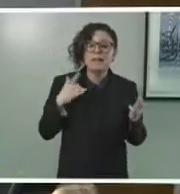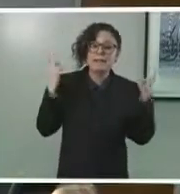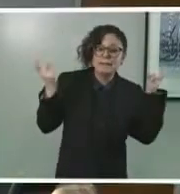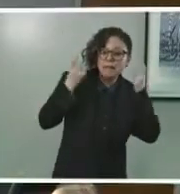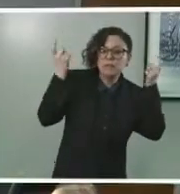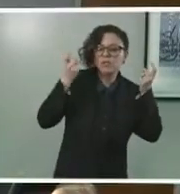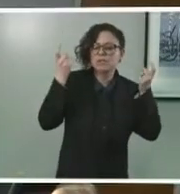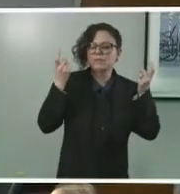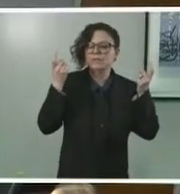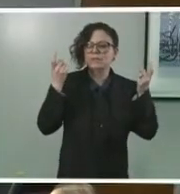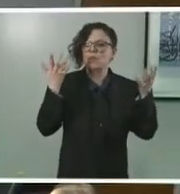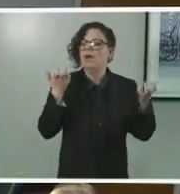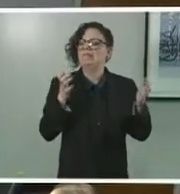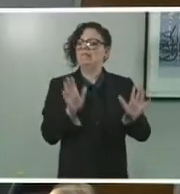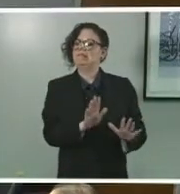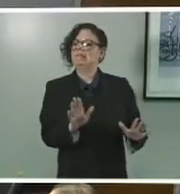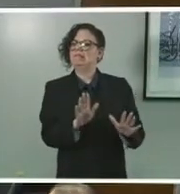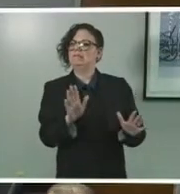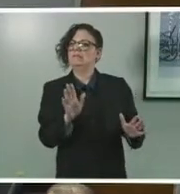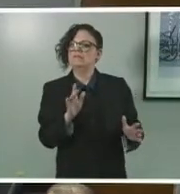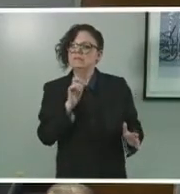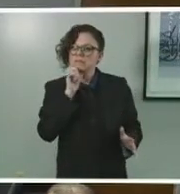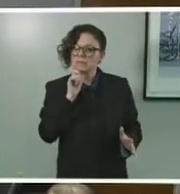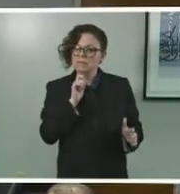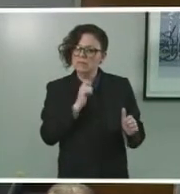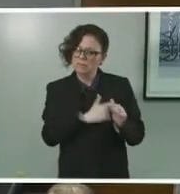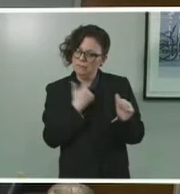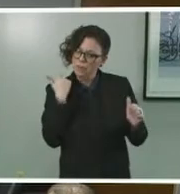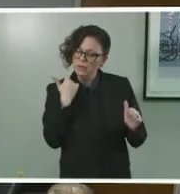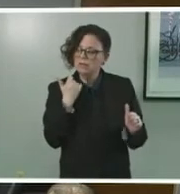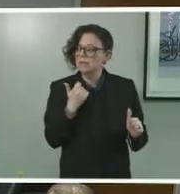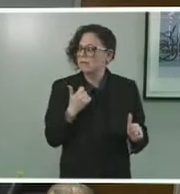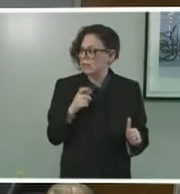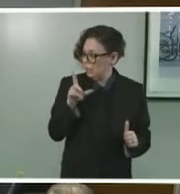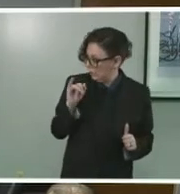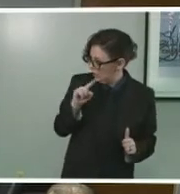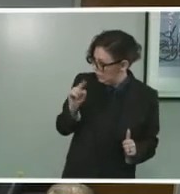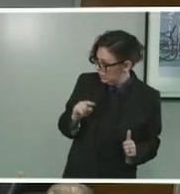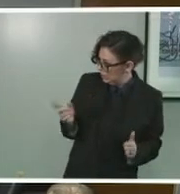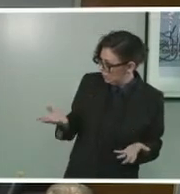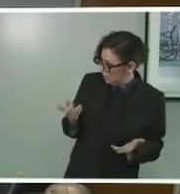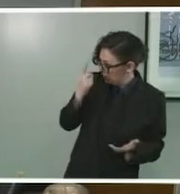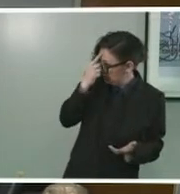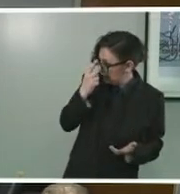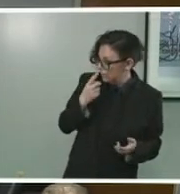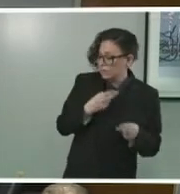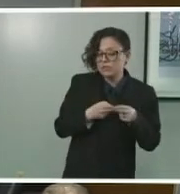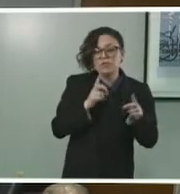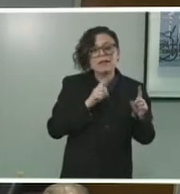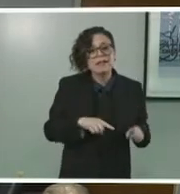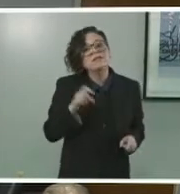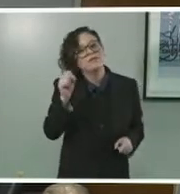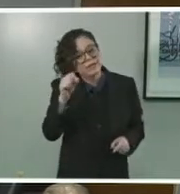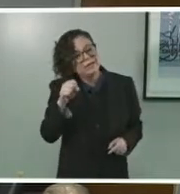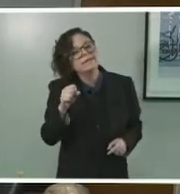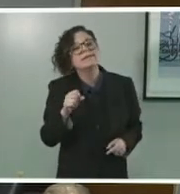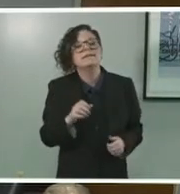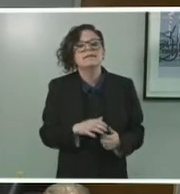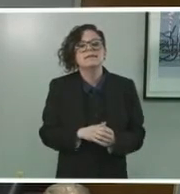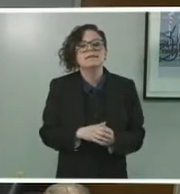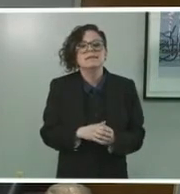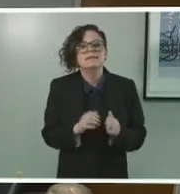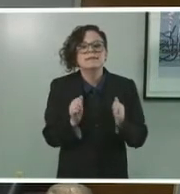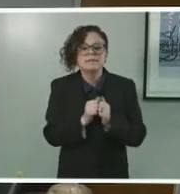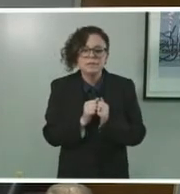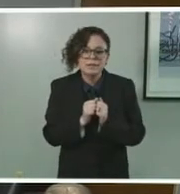be my answer to that. Liz, what do you think about that? I agree. And the short answer is, with